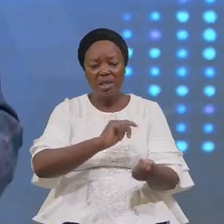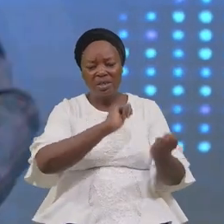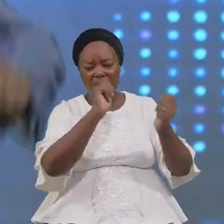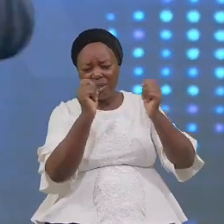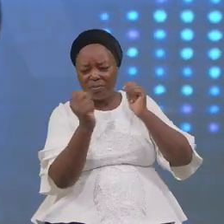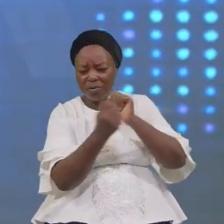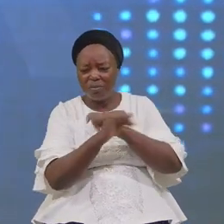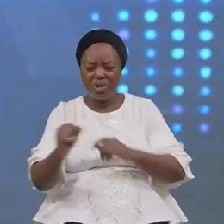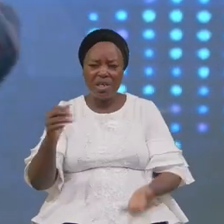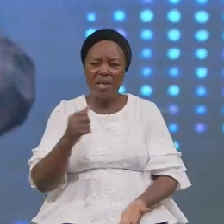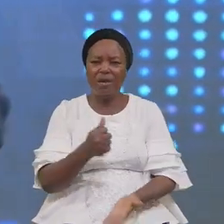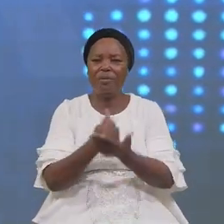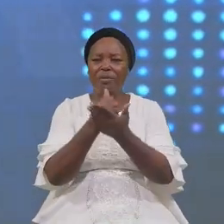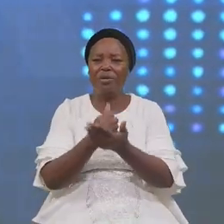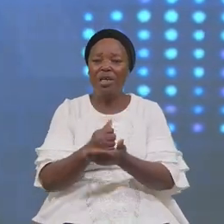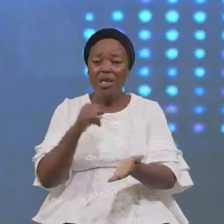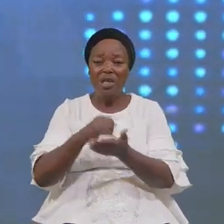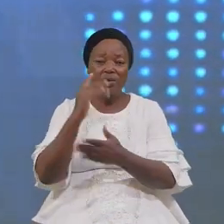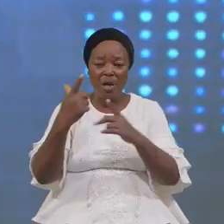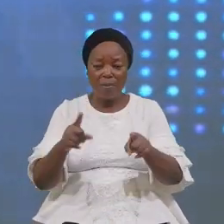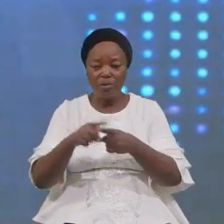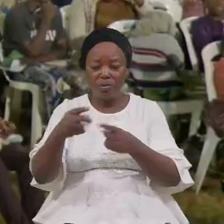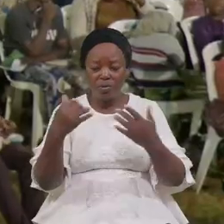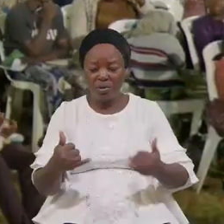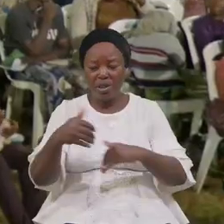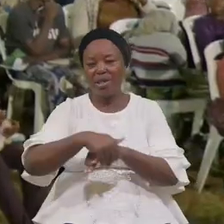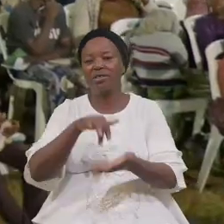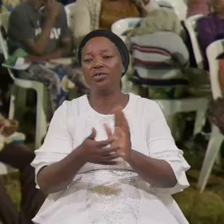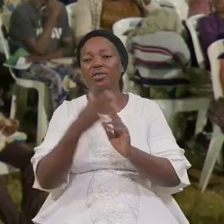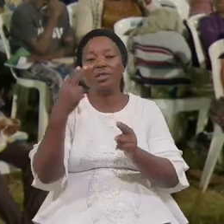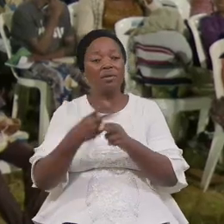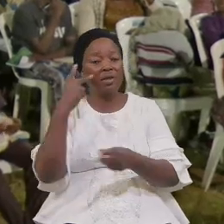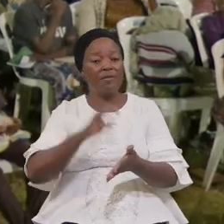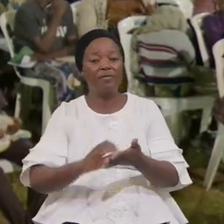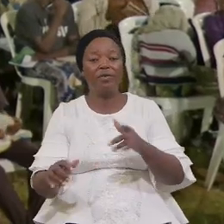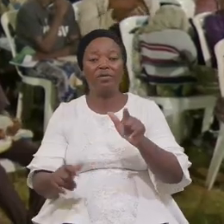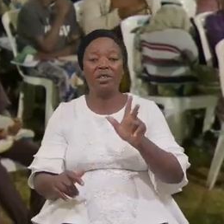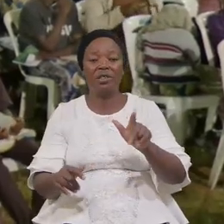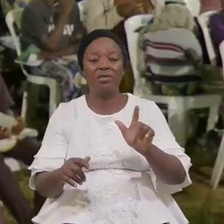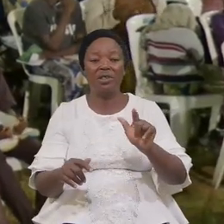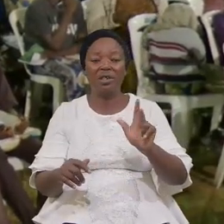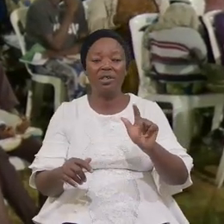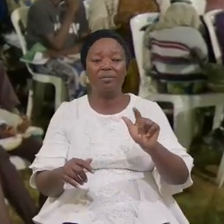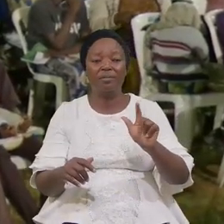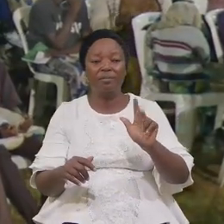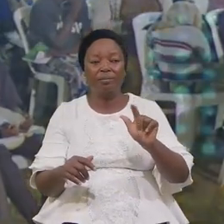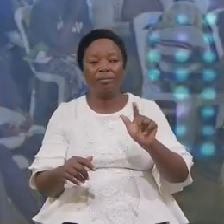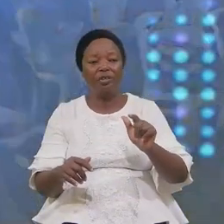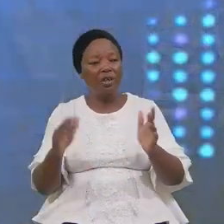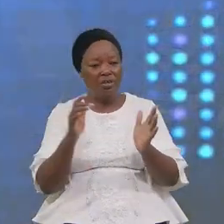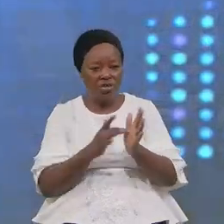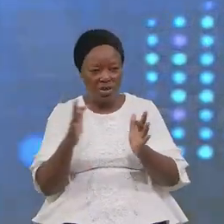transforming hell, it will come to you tonight in Jesus. Look at verse 23. In verse 23,